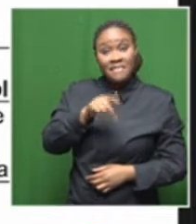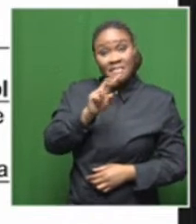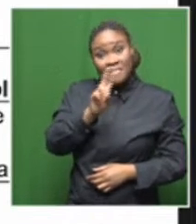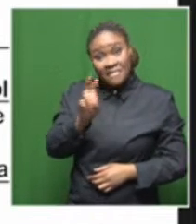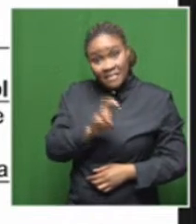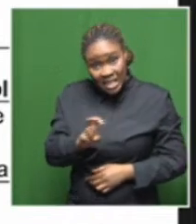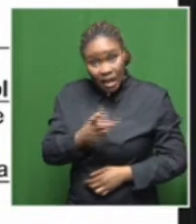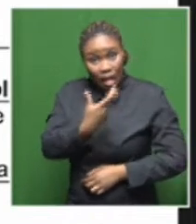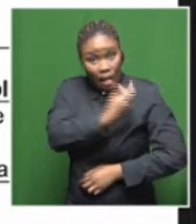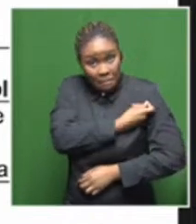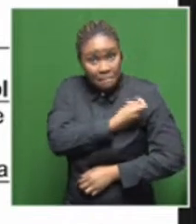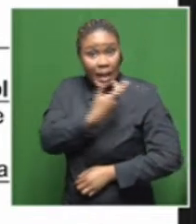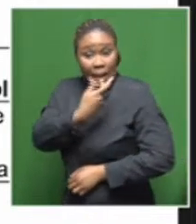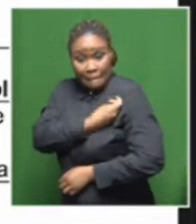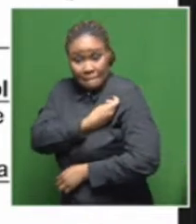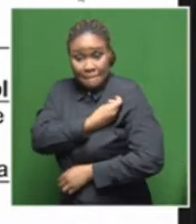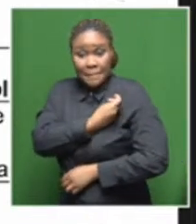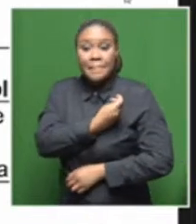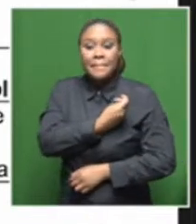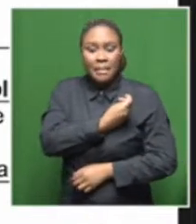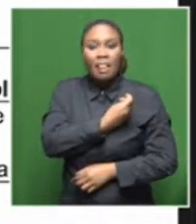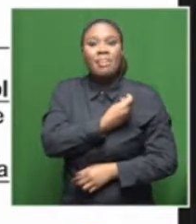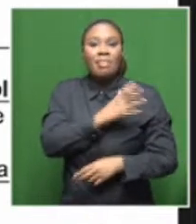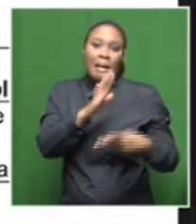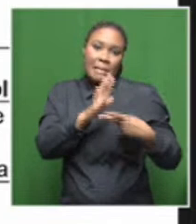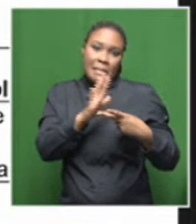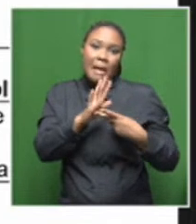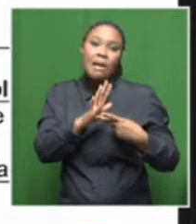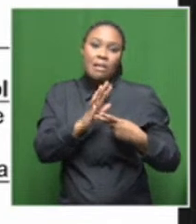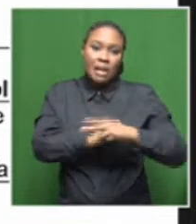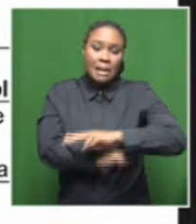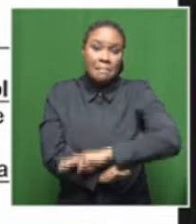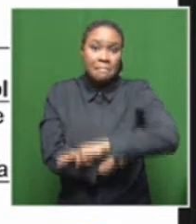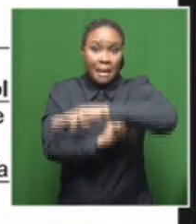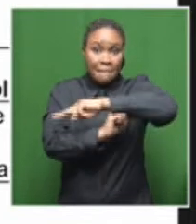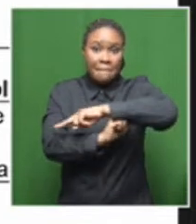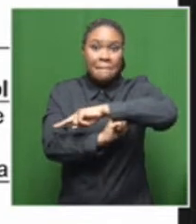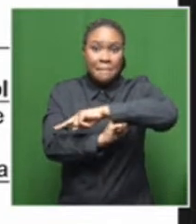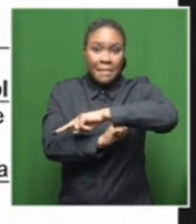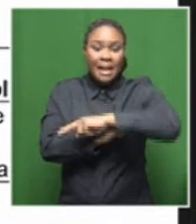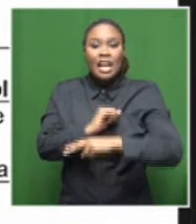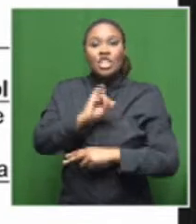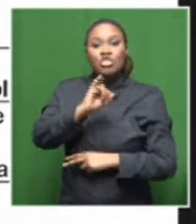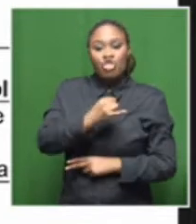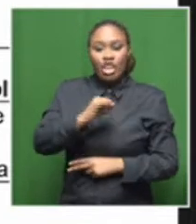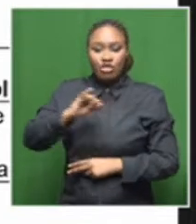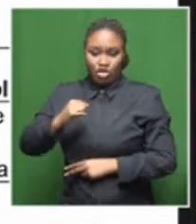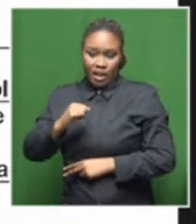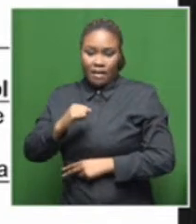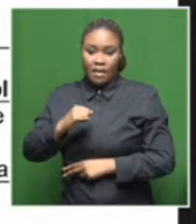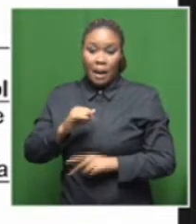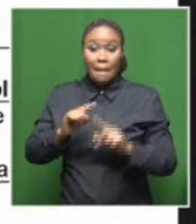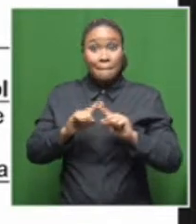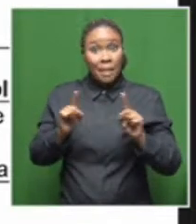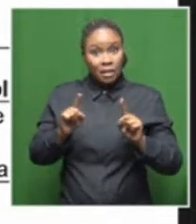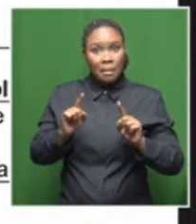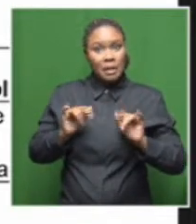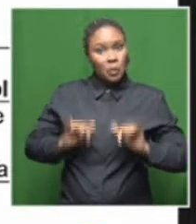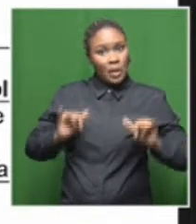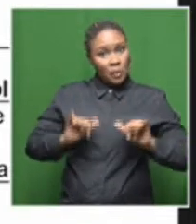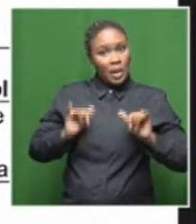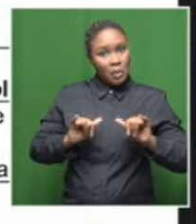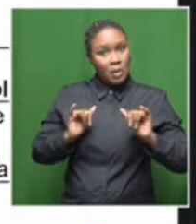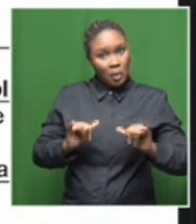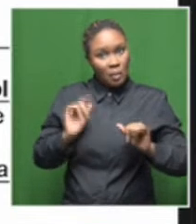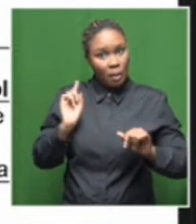get boosted with a Pfizer or a Janssen, a J&J dose 90 days later. The second option is